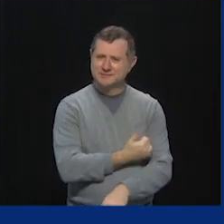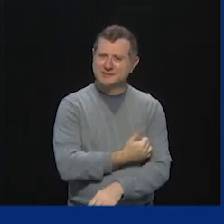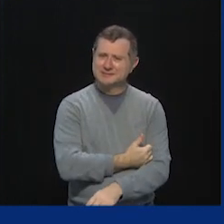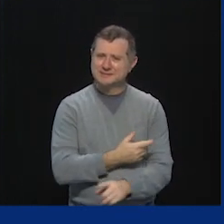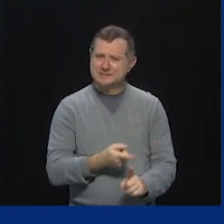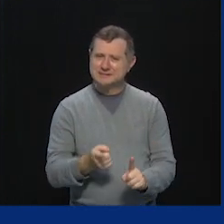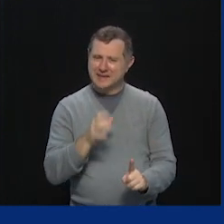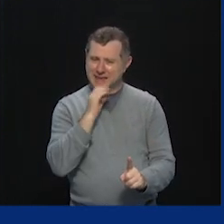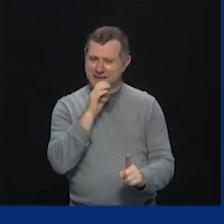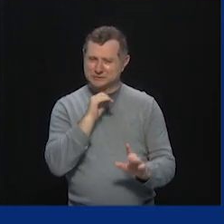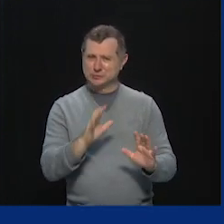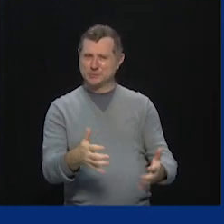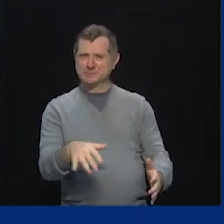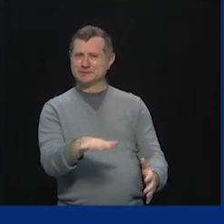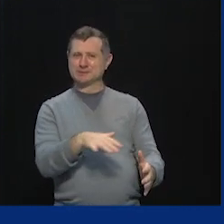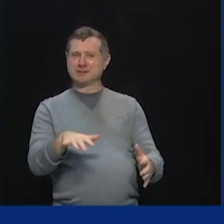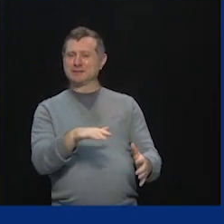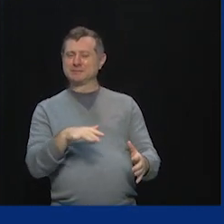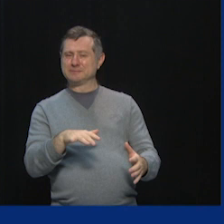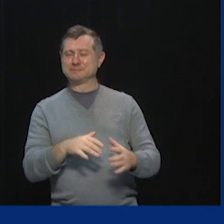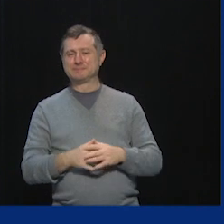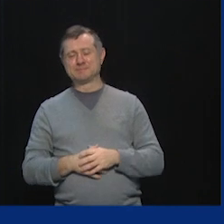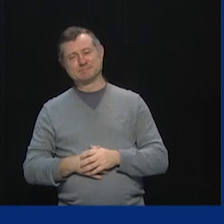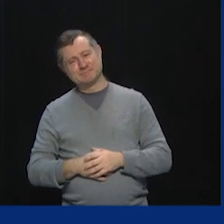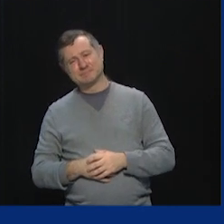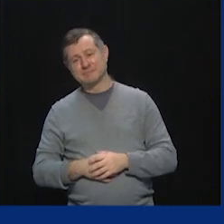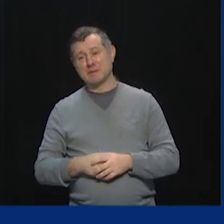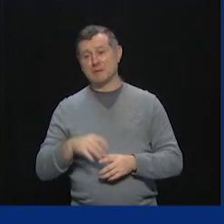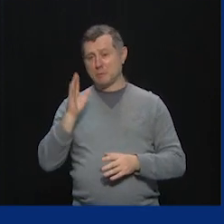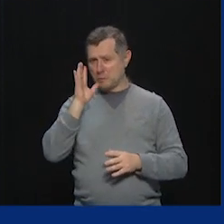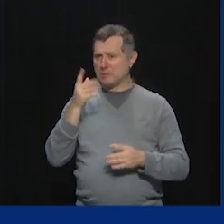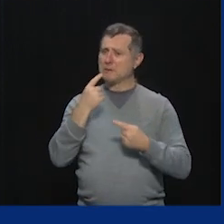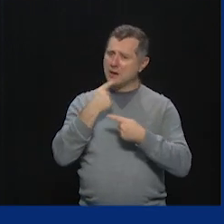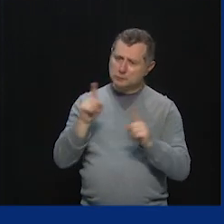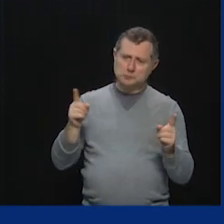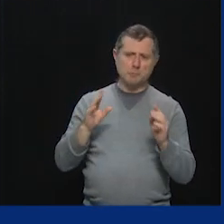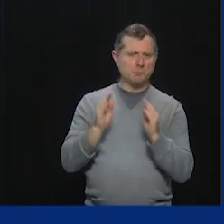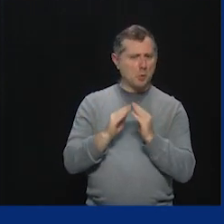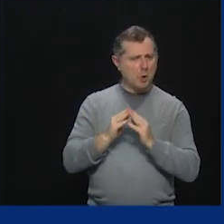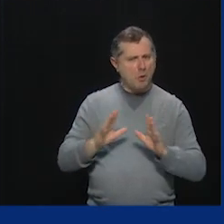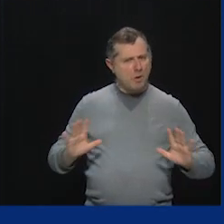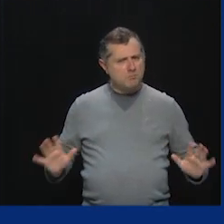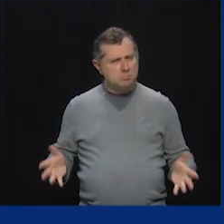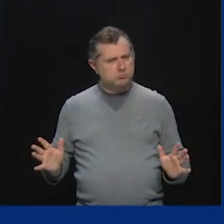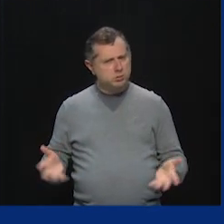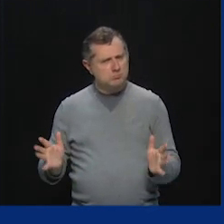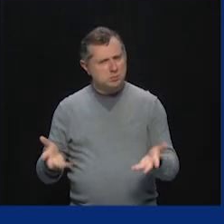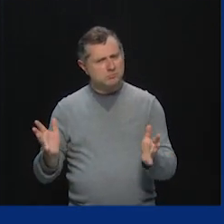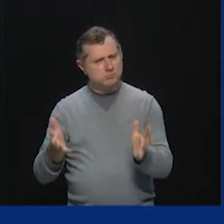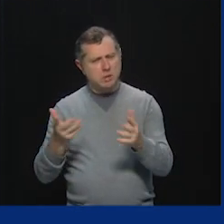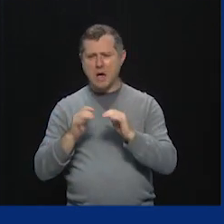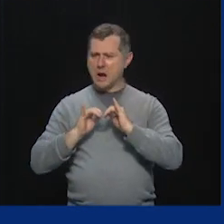continue. We'll be announcing some more initiatives to get those young people motivated. Fully vaccinated is only